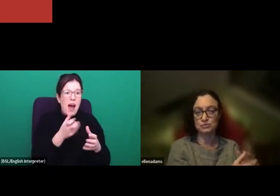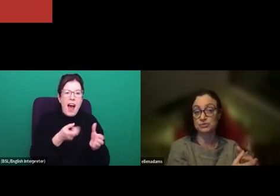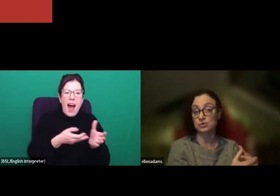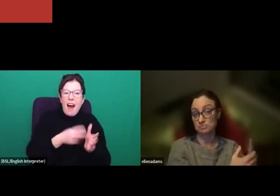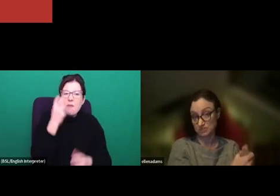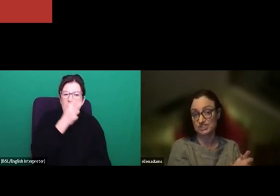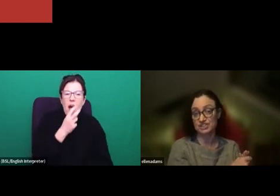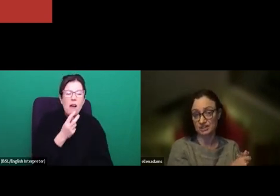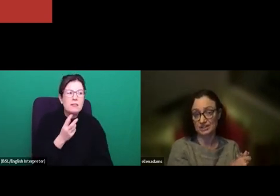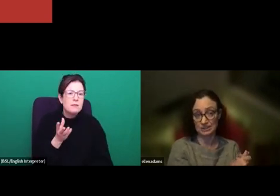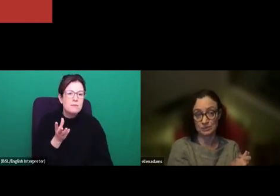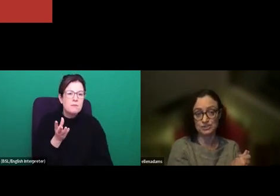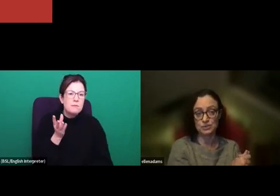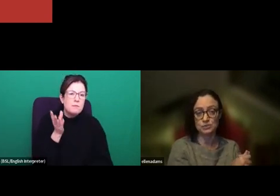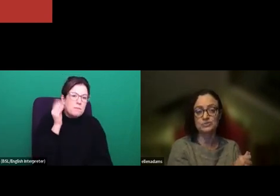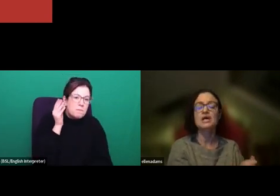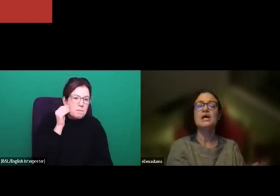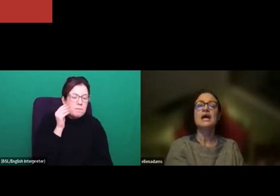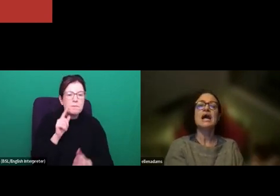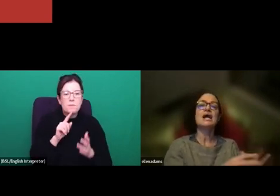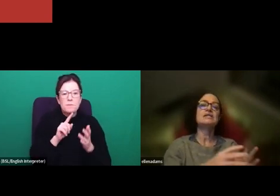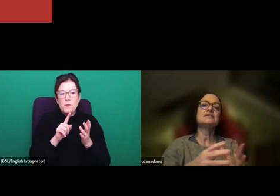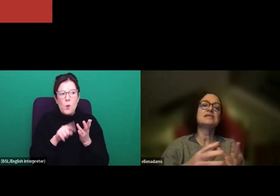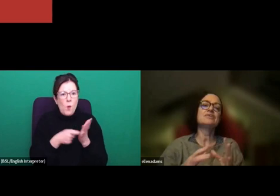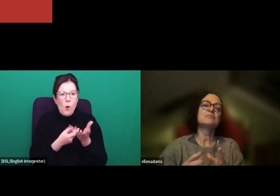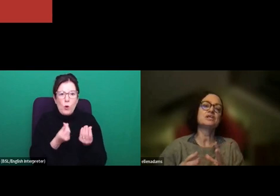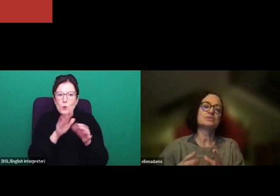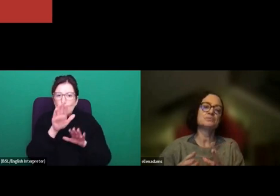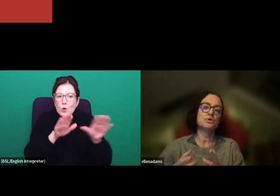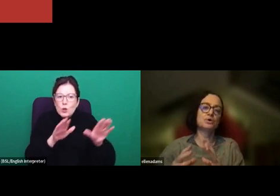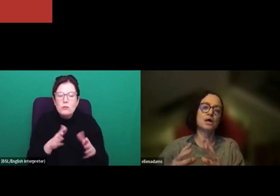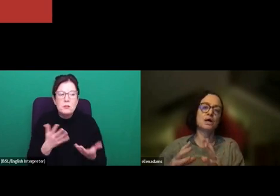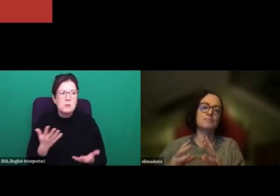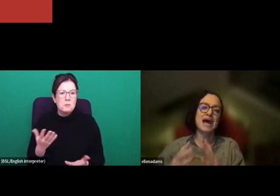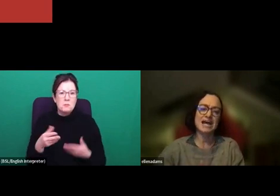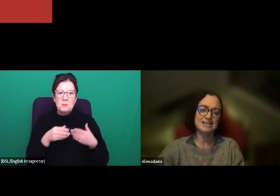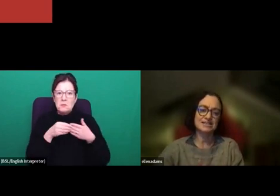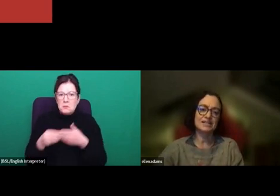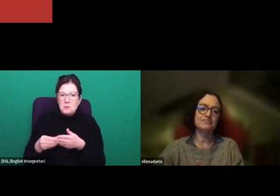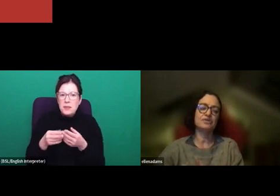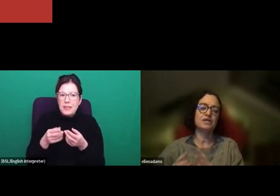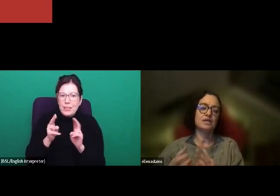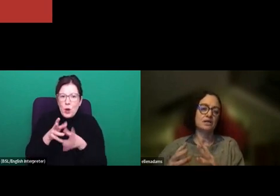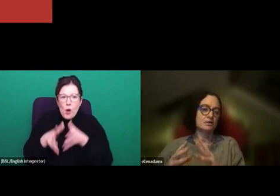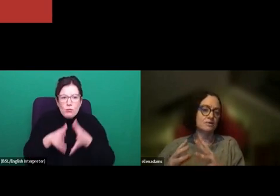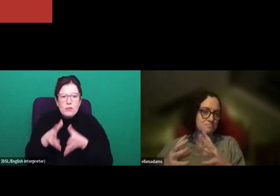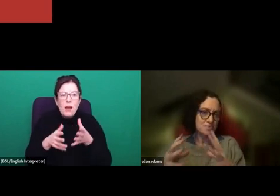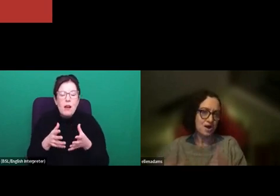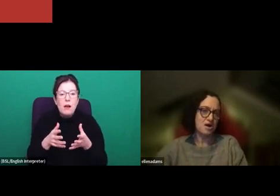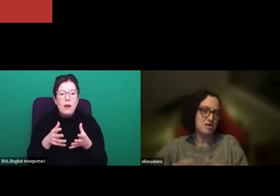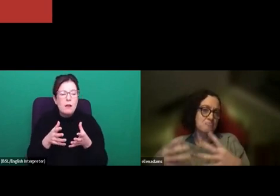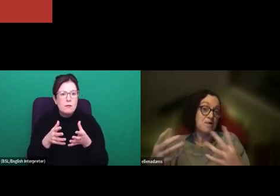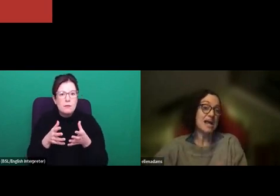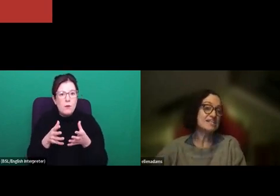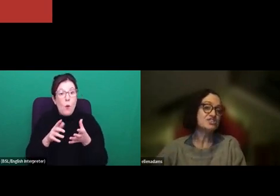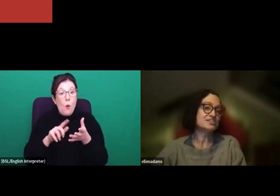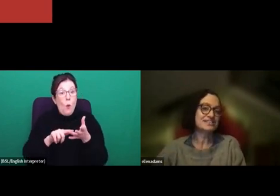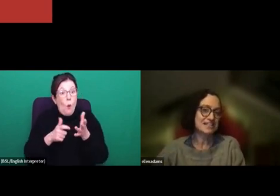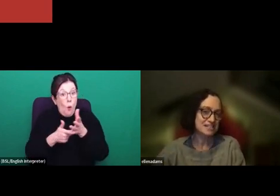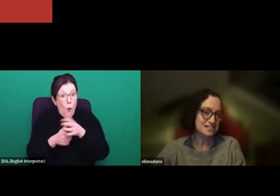touch tours or British Sign Language tours, and given a much more active